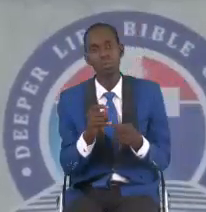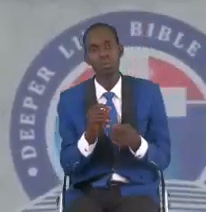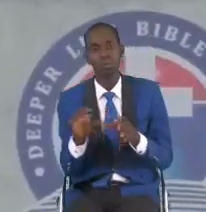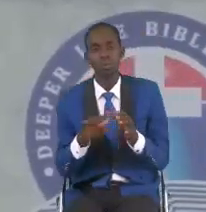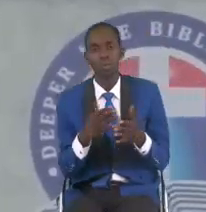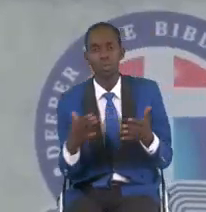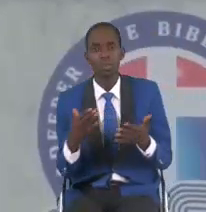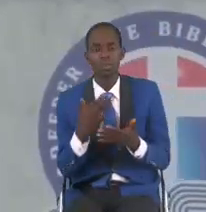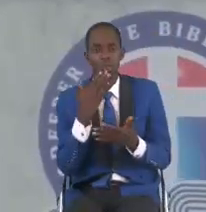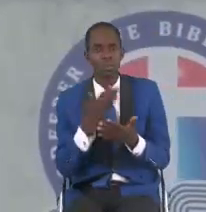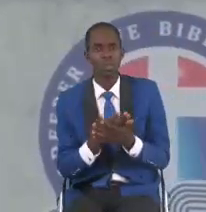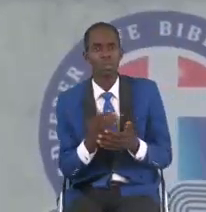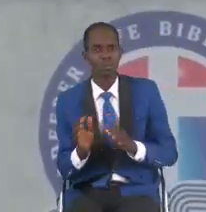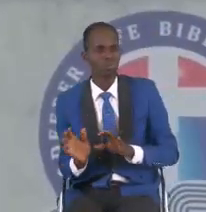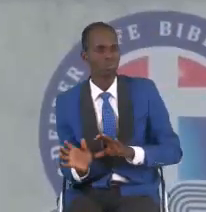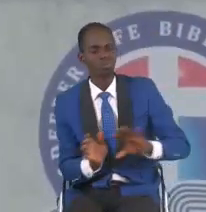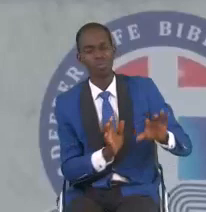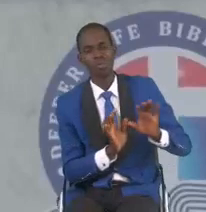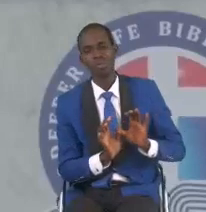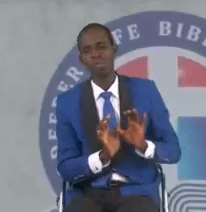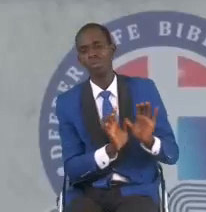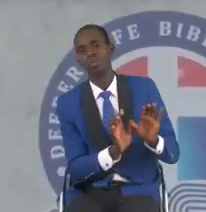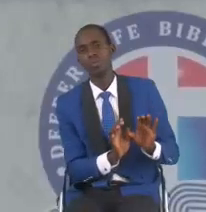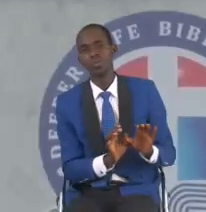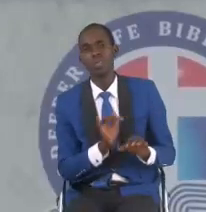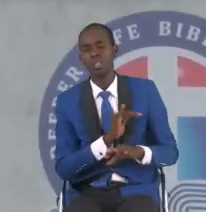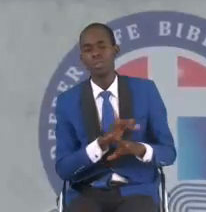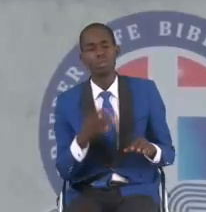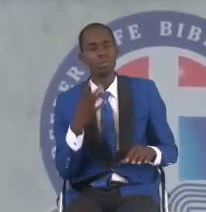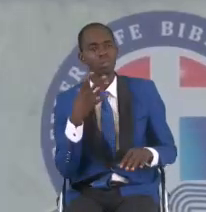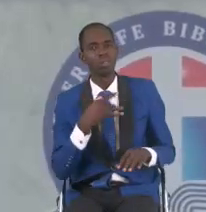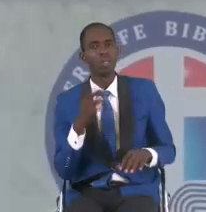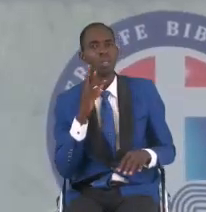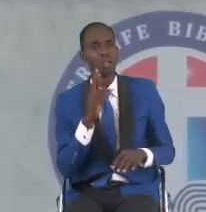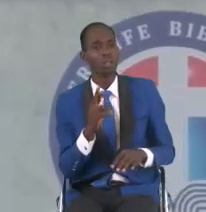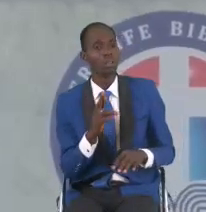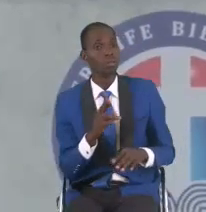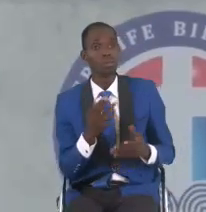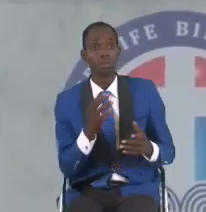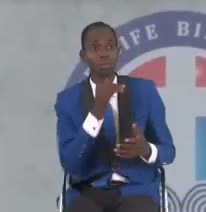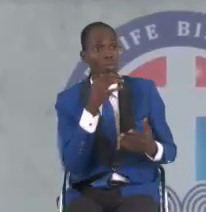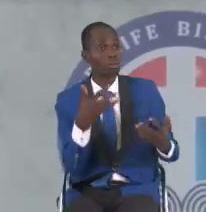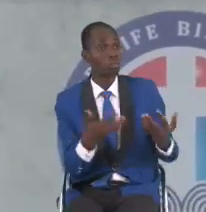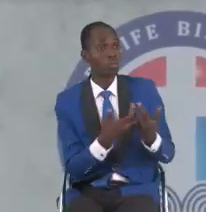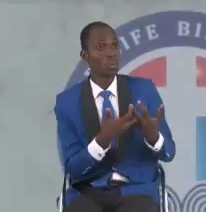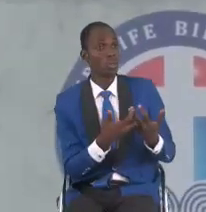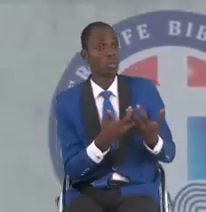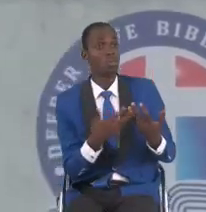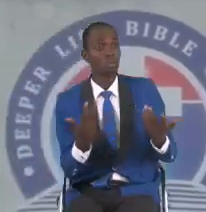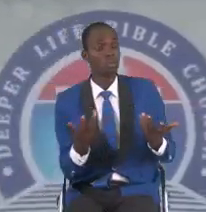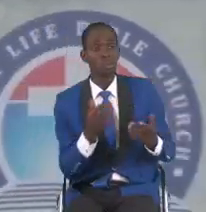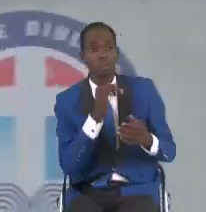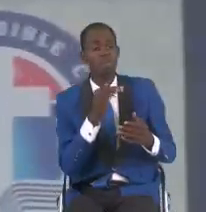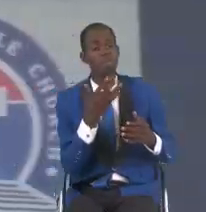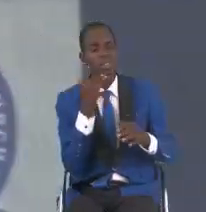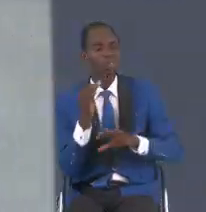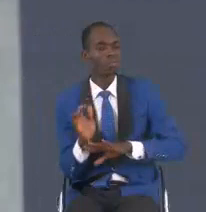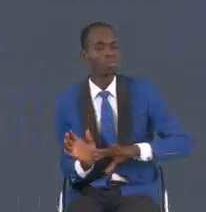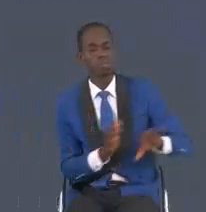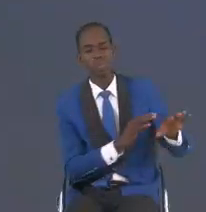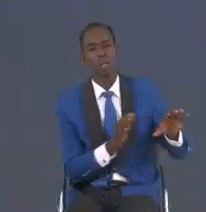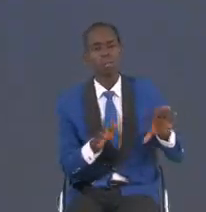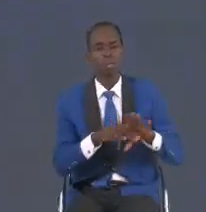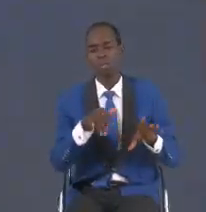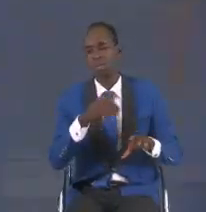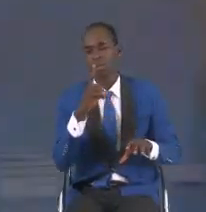her away, say, it's all right, you don't like her and you are not compatible anymore, marry another one, I'll conduct the marriage for you.